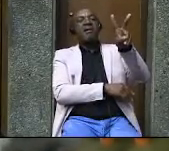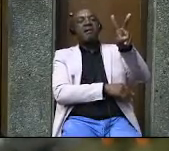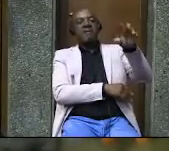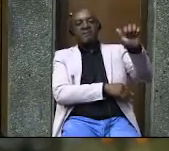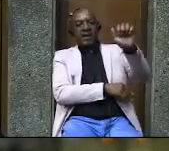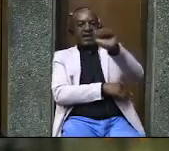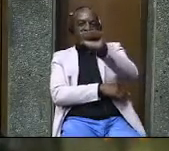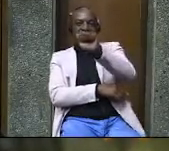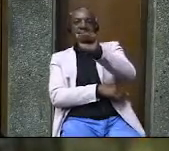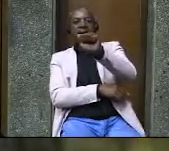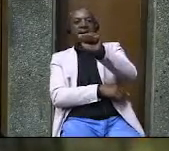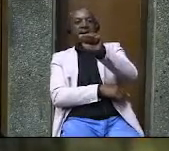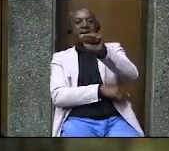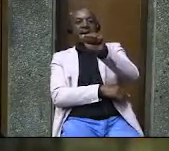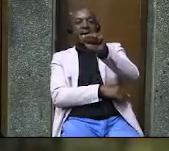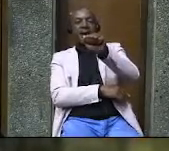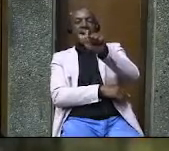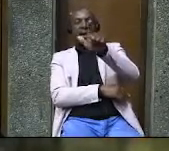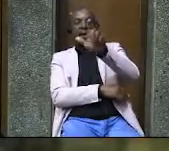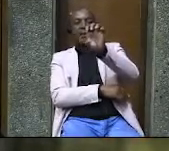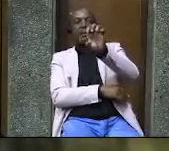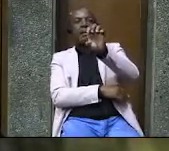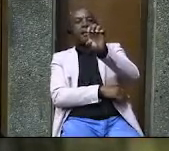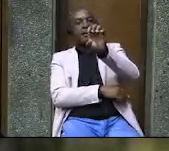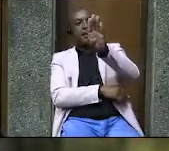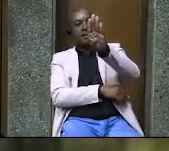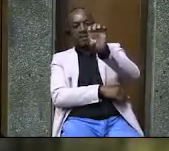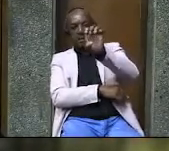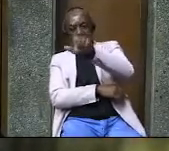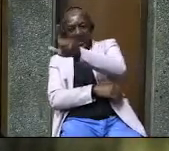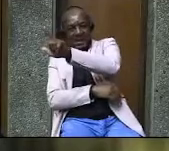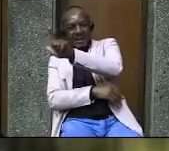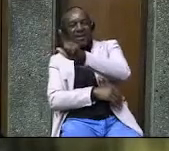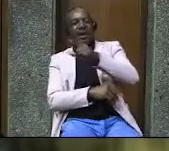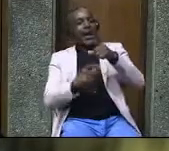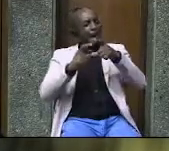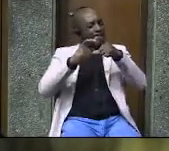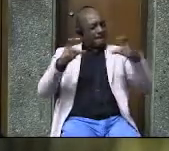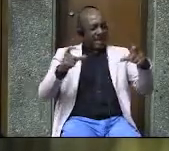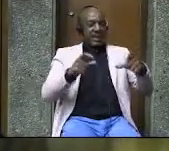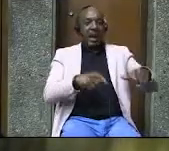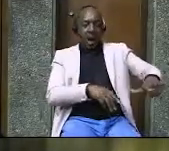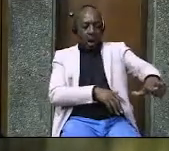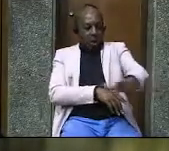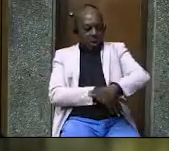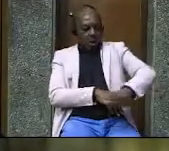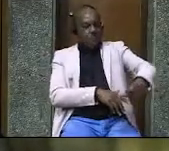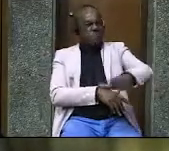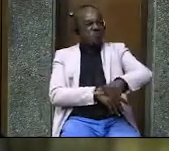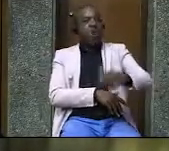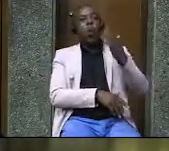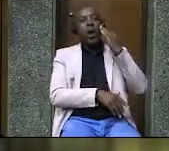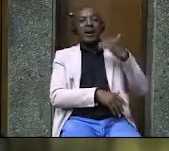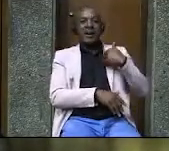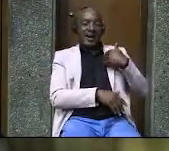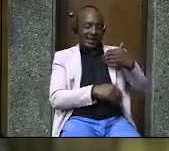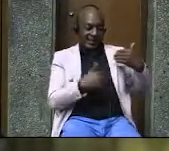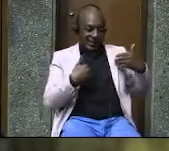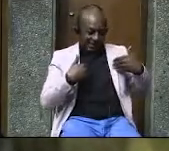kuneland enkulu leyo land masisafika esibukeni bekunezindlu ezifew ungathi